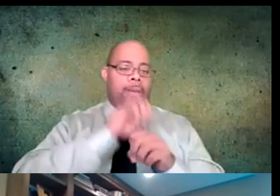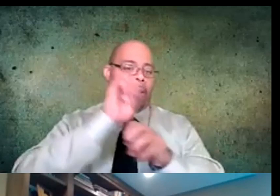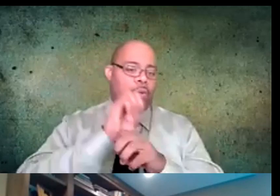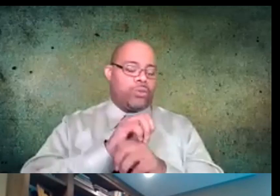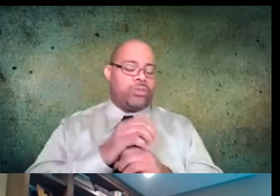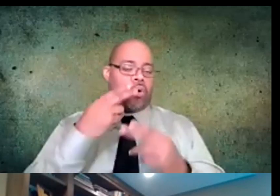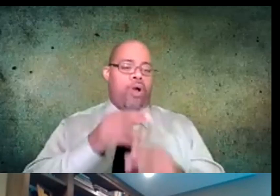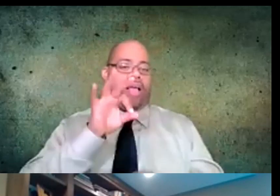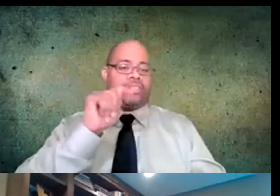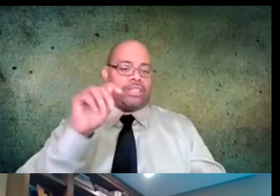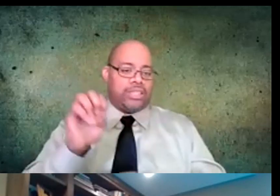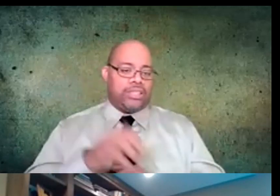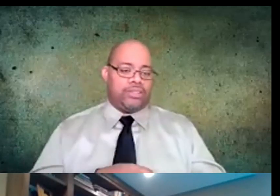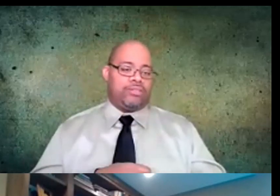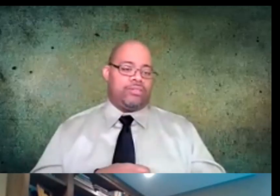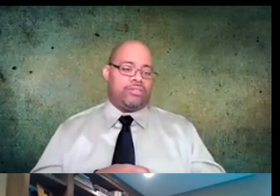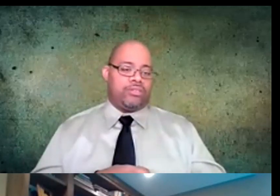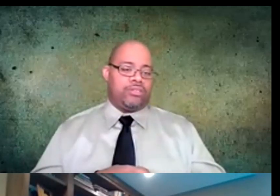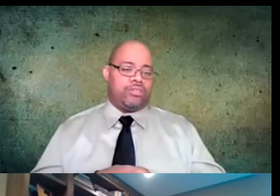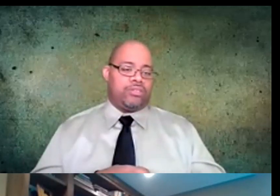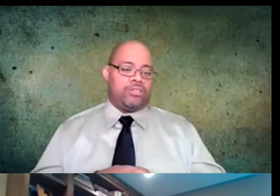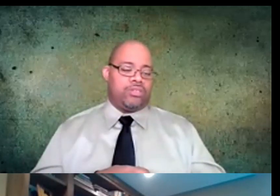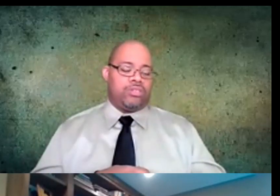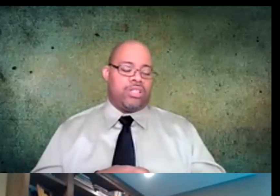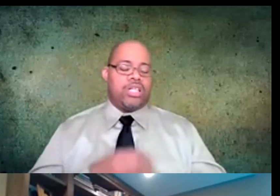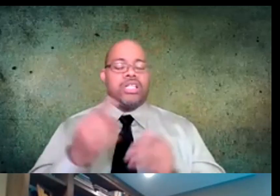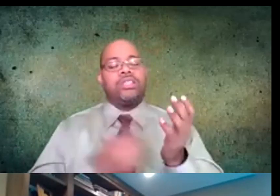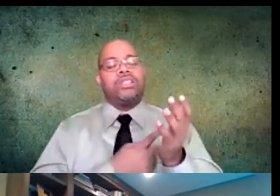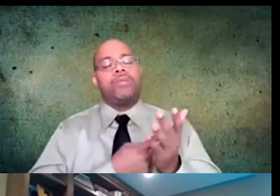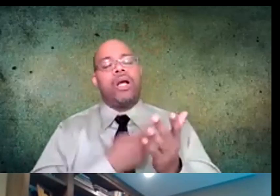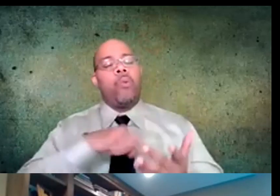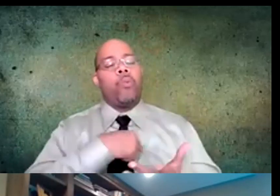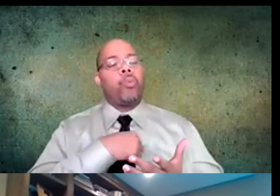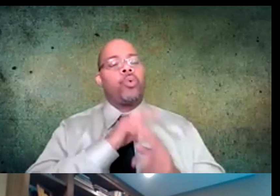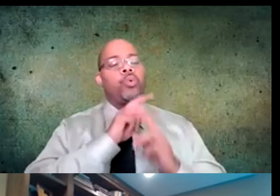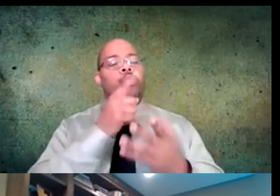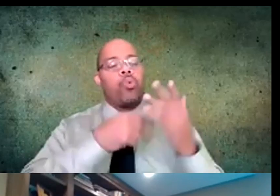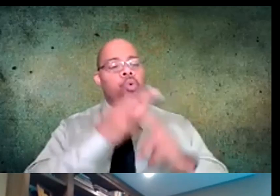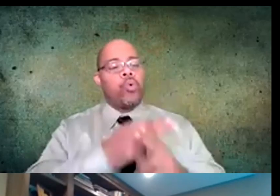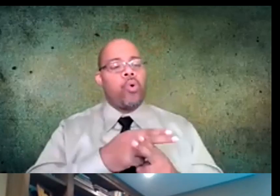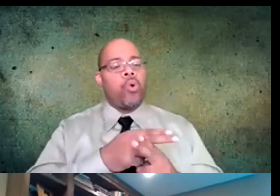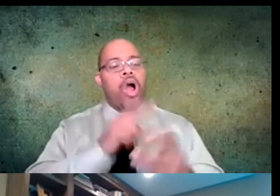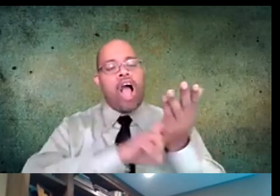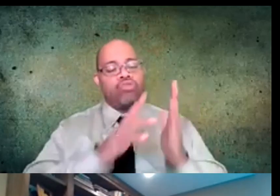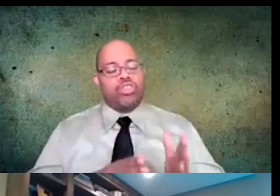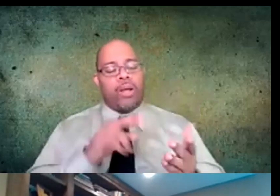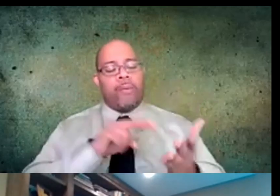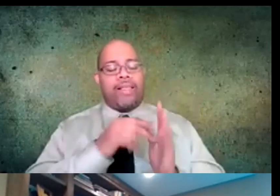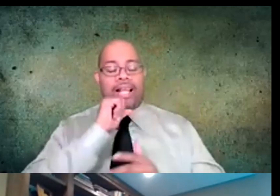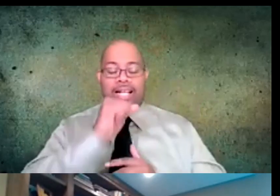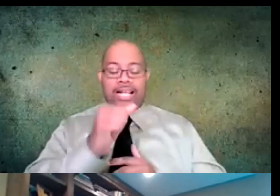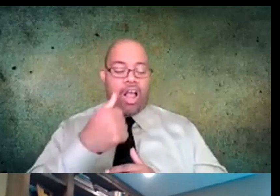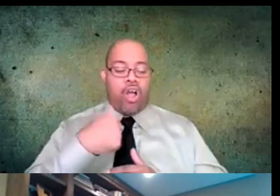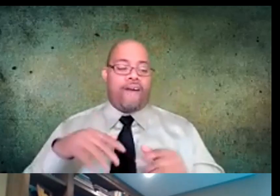call them FTEs. And sometimes we utilize what we call contractors. That means they're not our